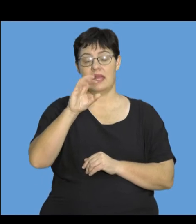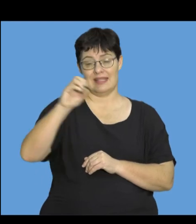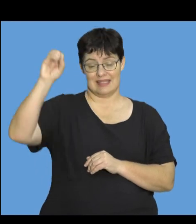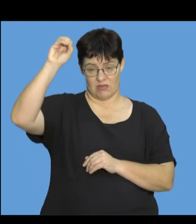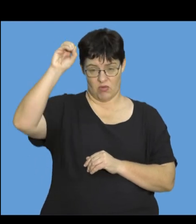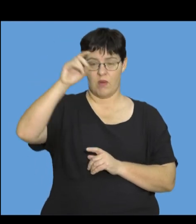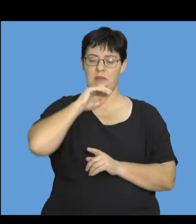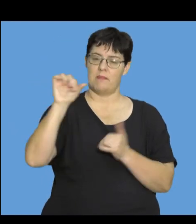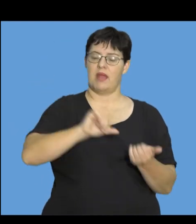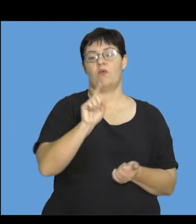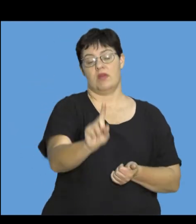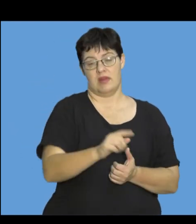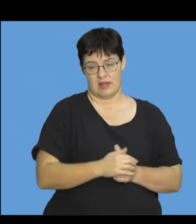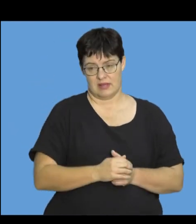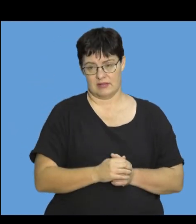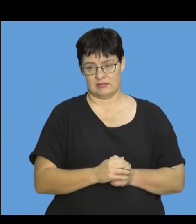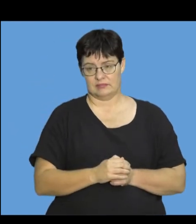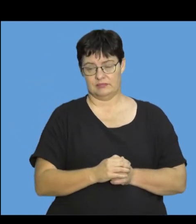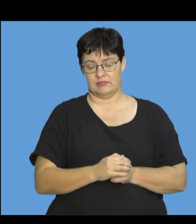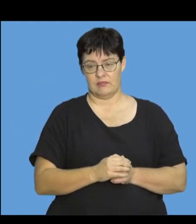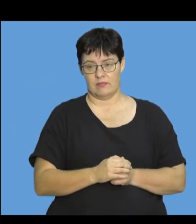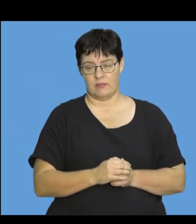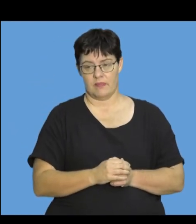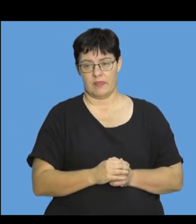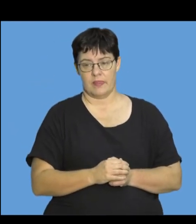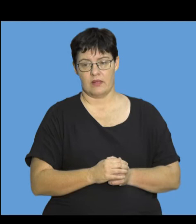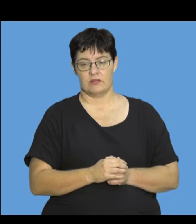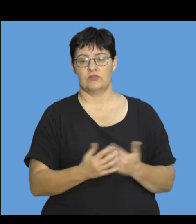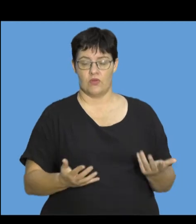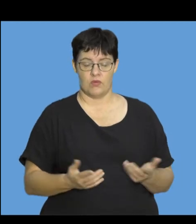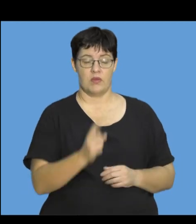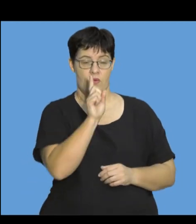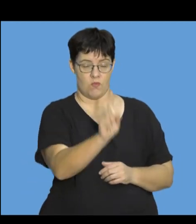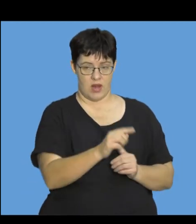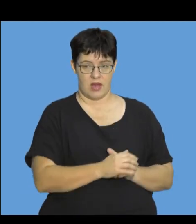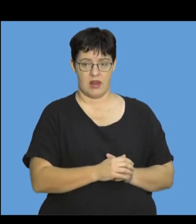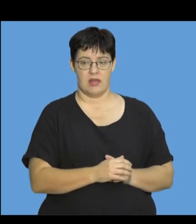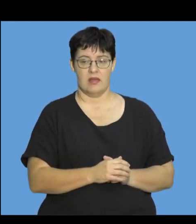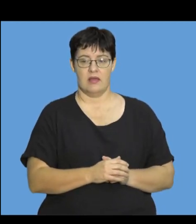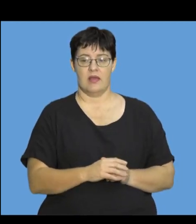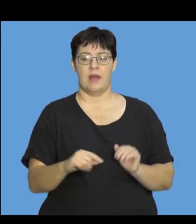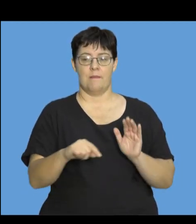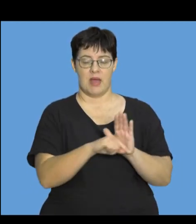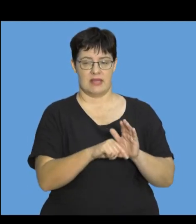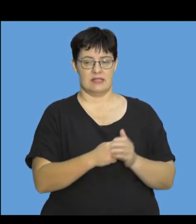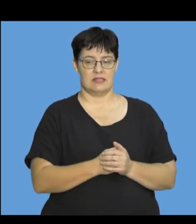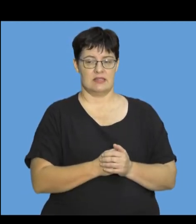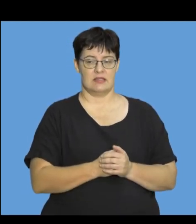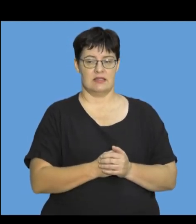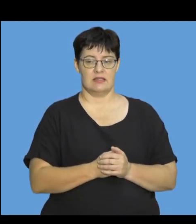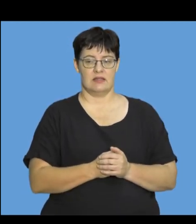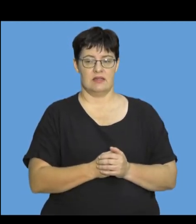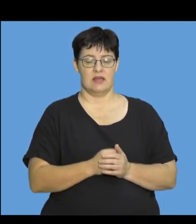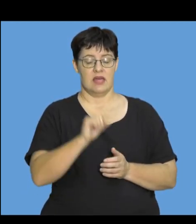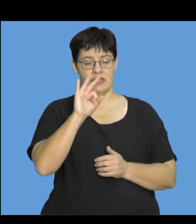goes back to being 1. So it's really an either-or situation. So this will be 1 there, minus, then here I will